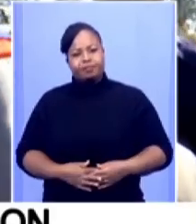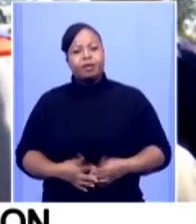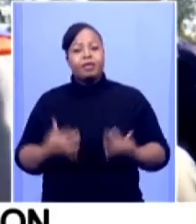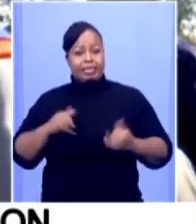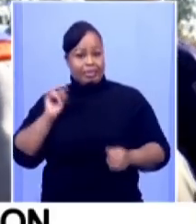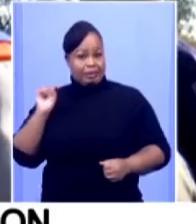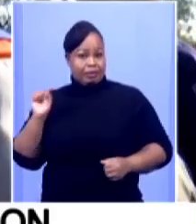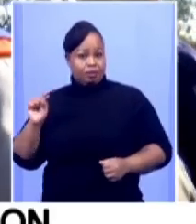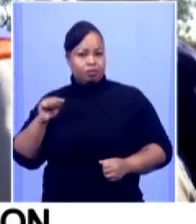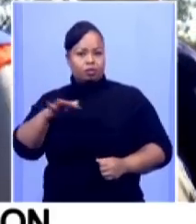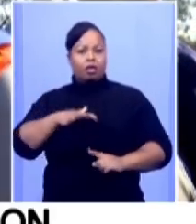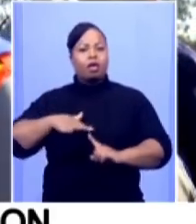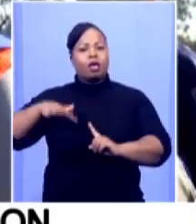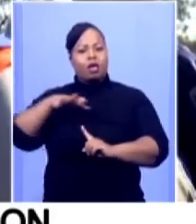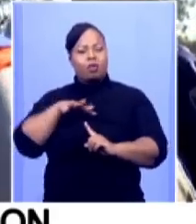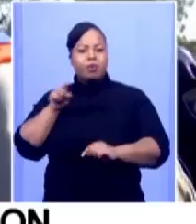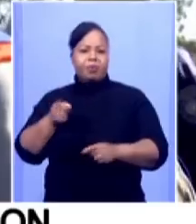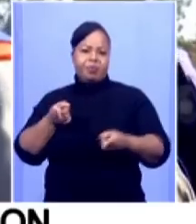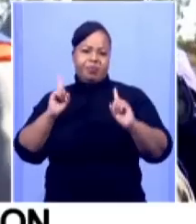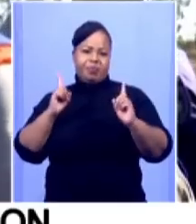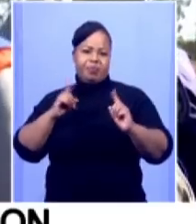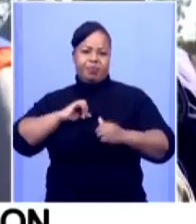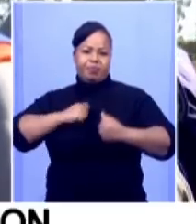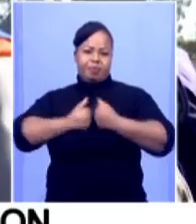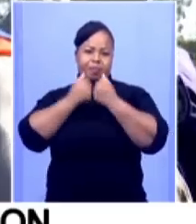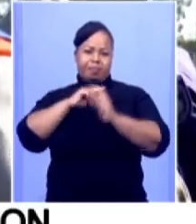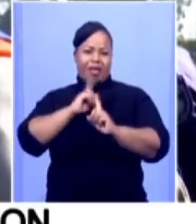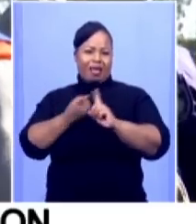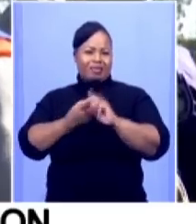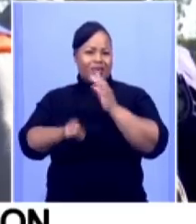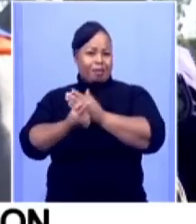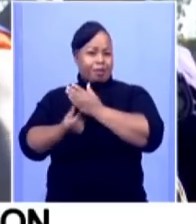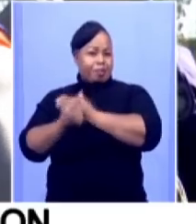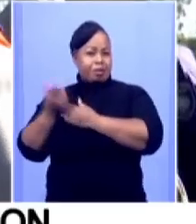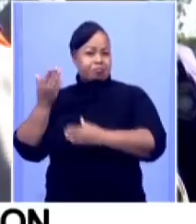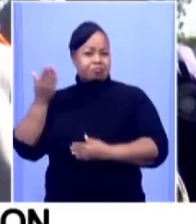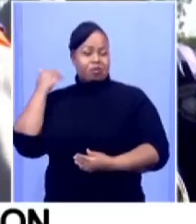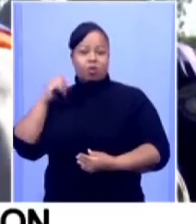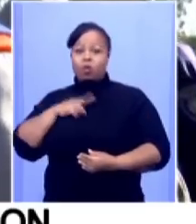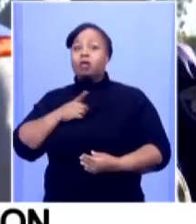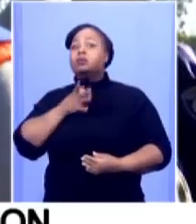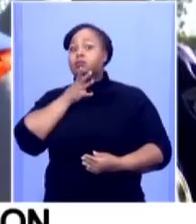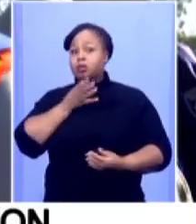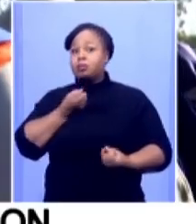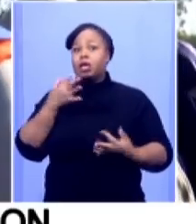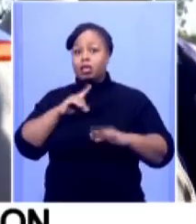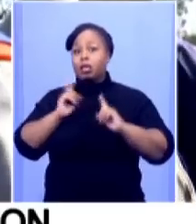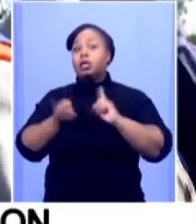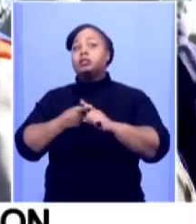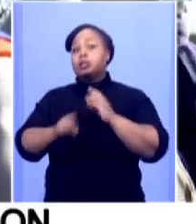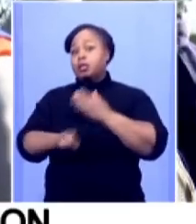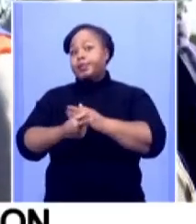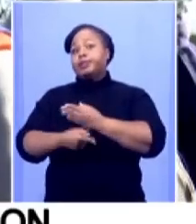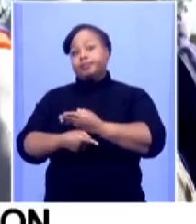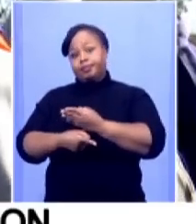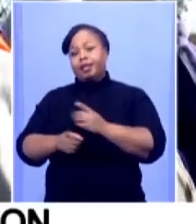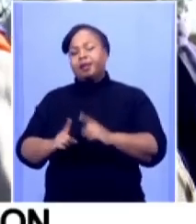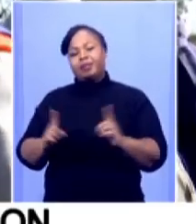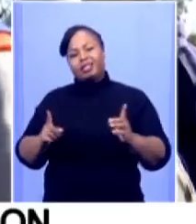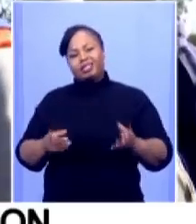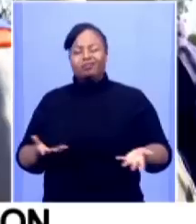the hotspot area concerning accidents. In the past we had a lot of accidents in this area, but they eventually